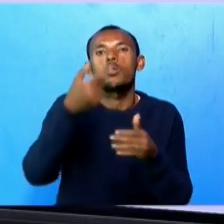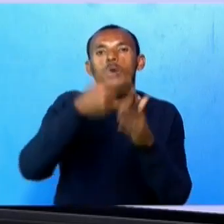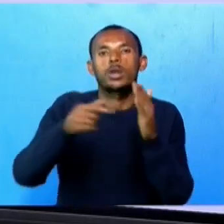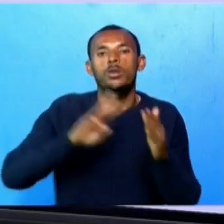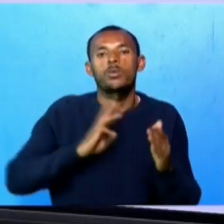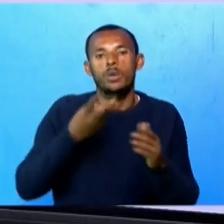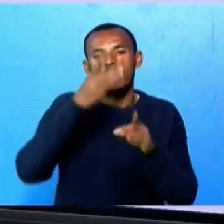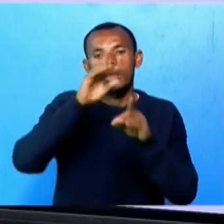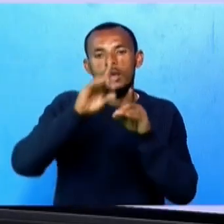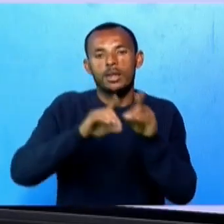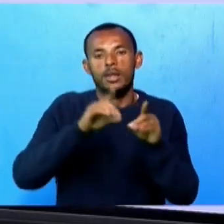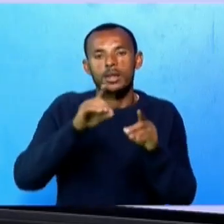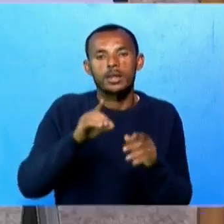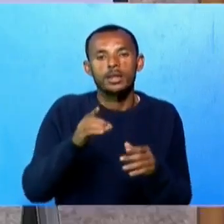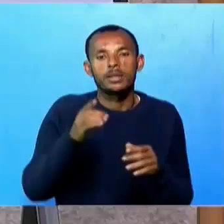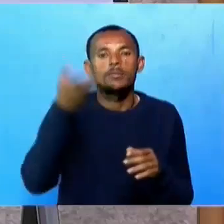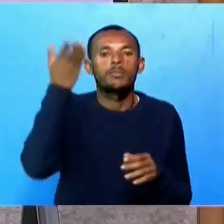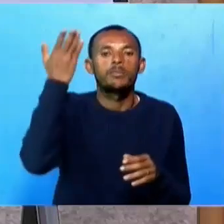our previous lesson?